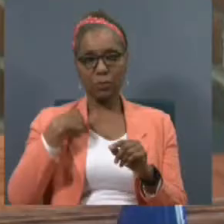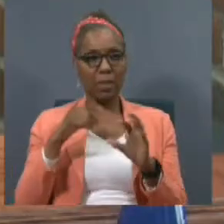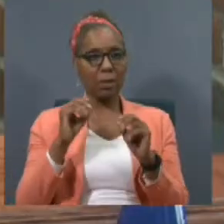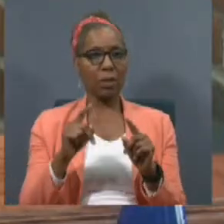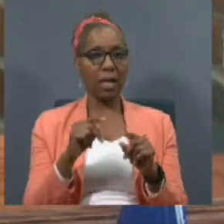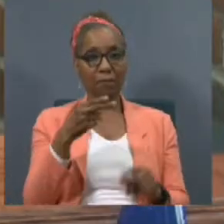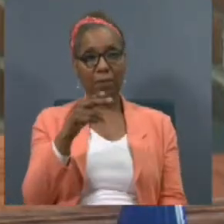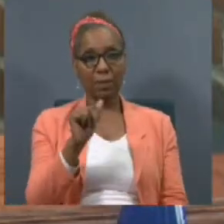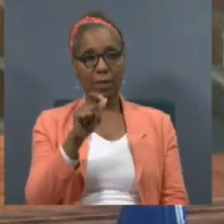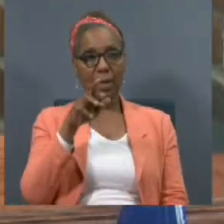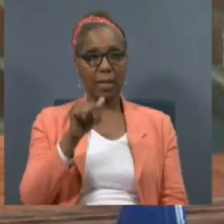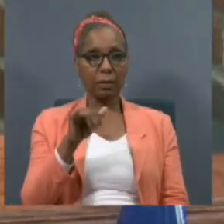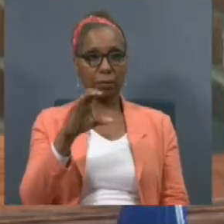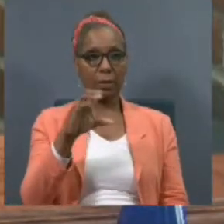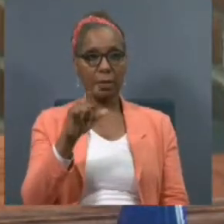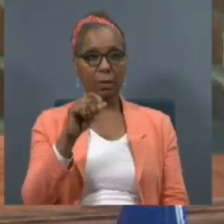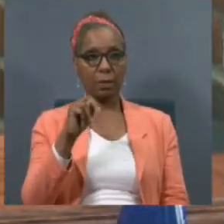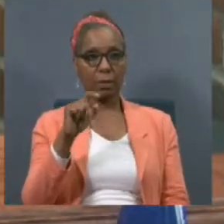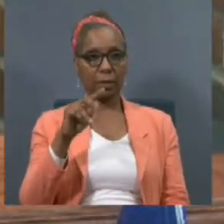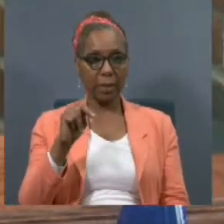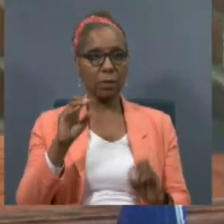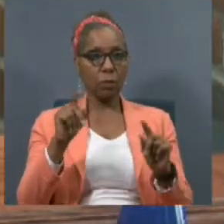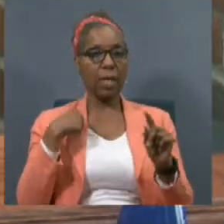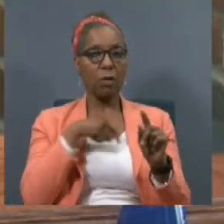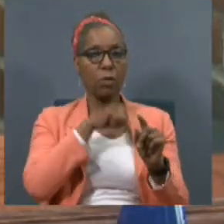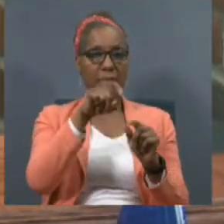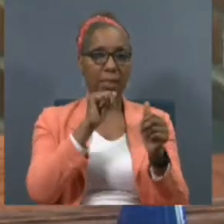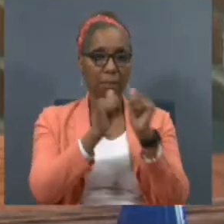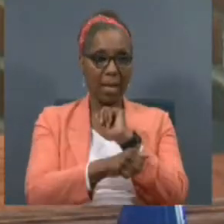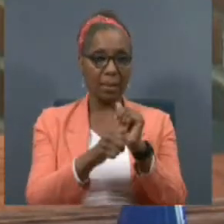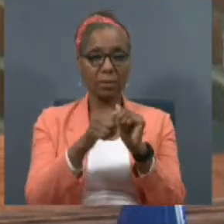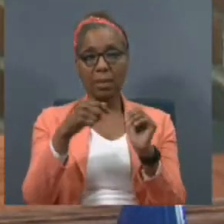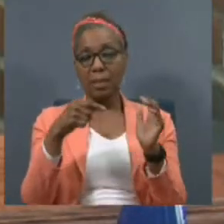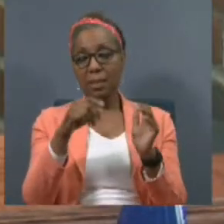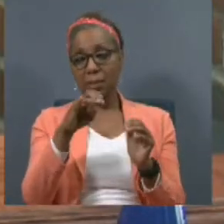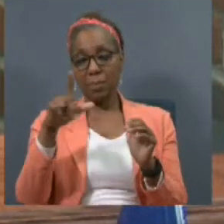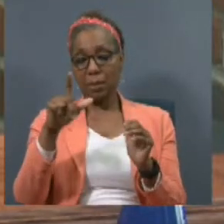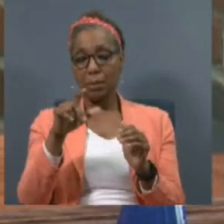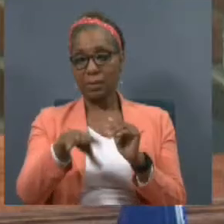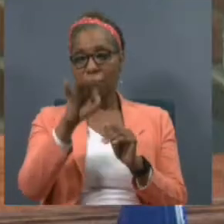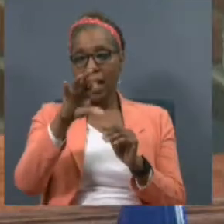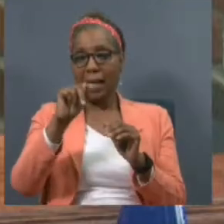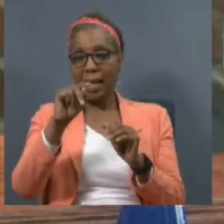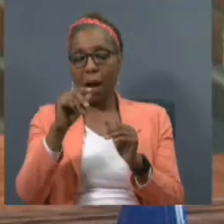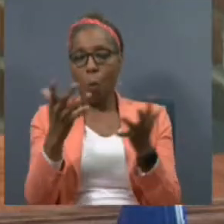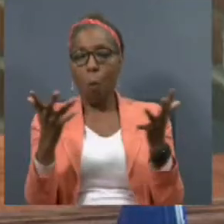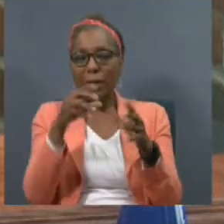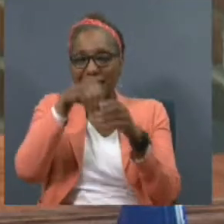Hillary Clinton saying that we need to read the bill, or we need to pass the bill to find out what's in it.